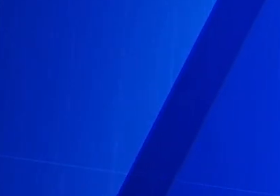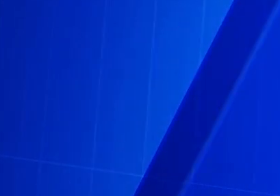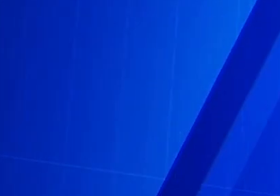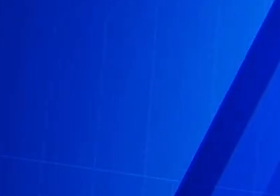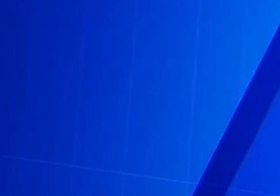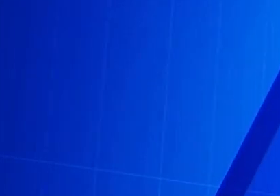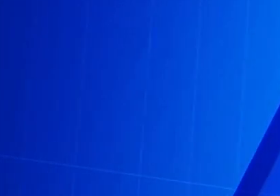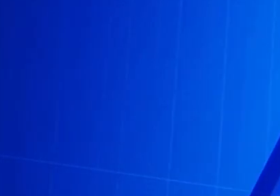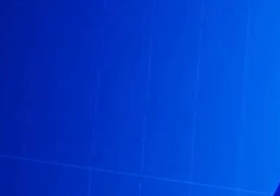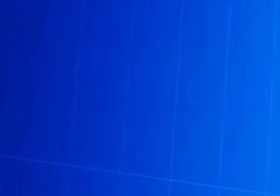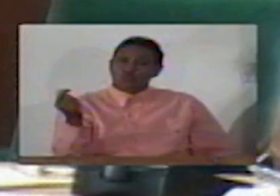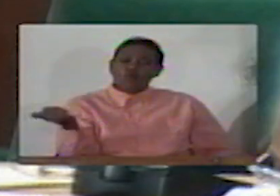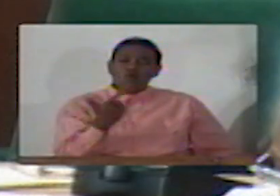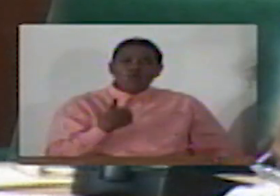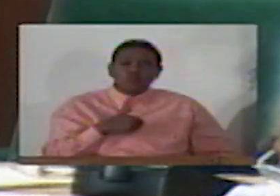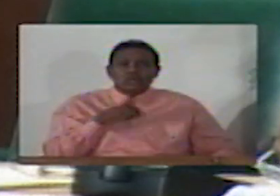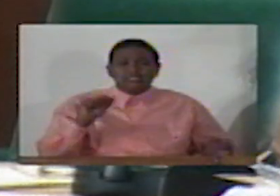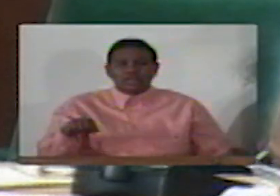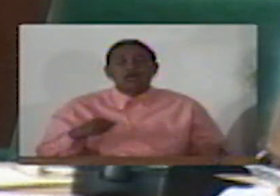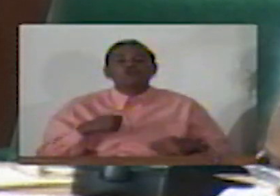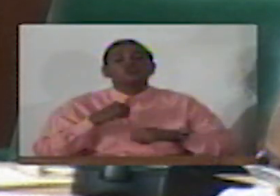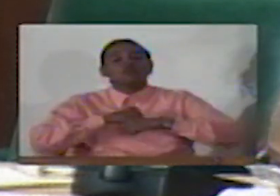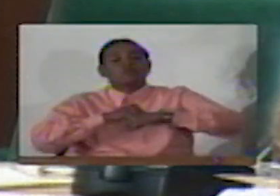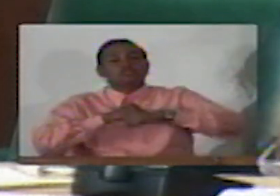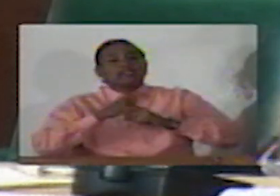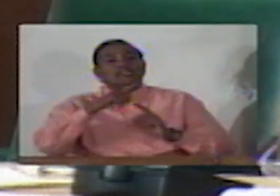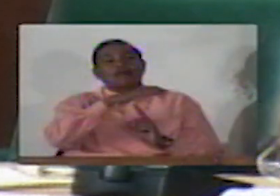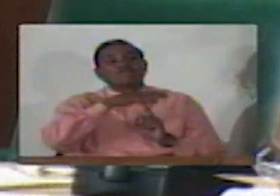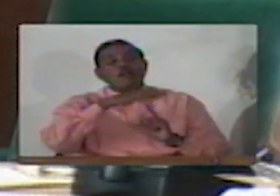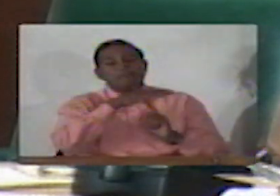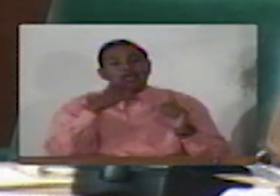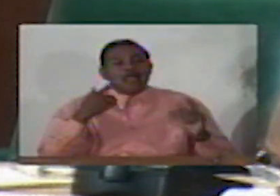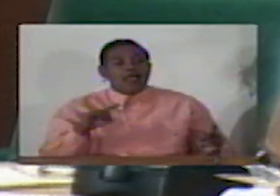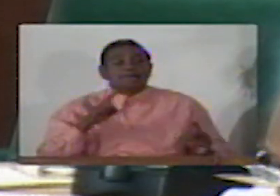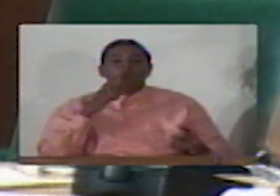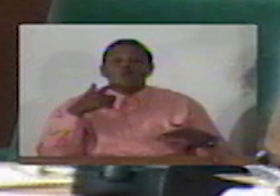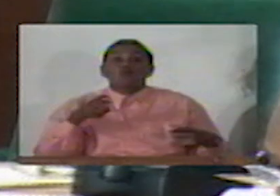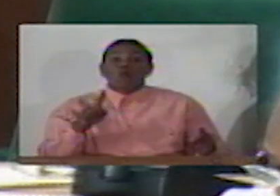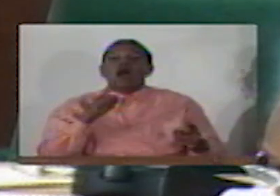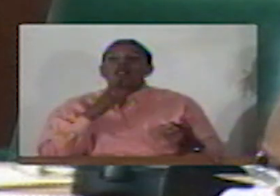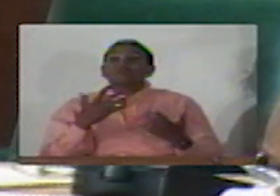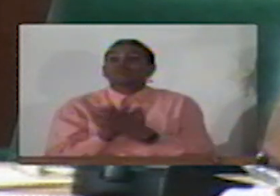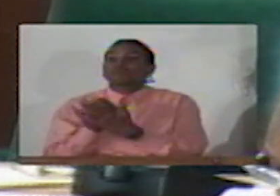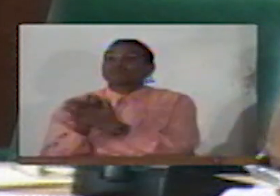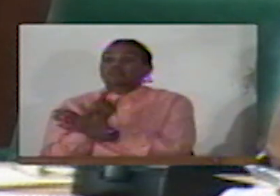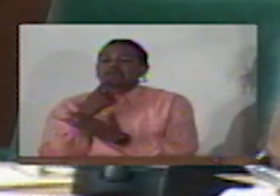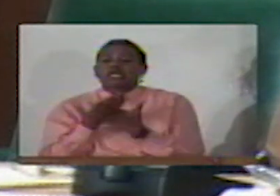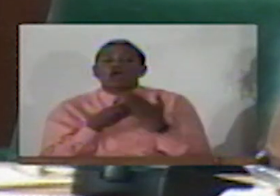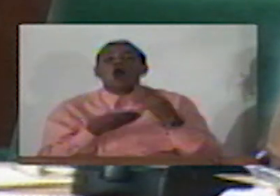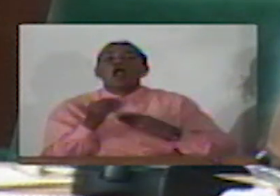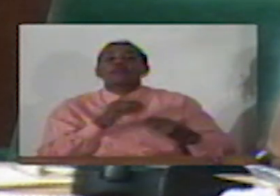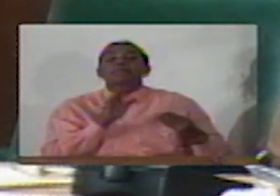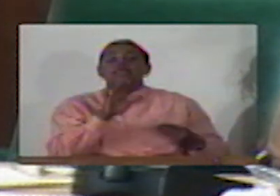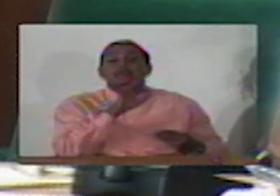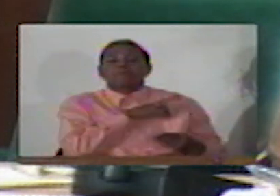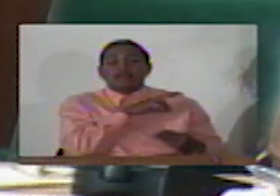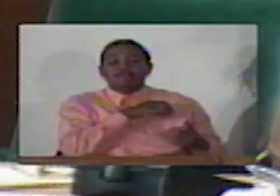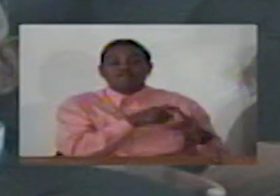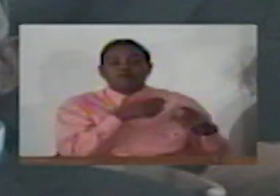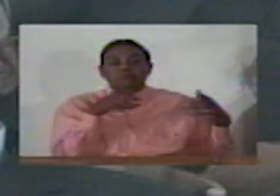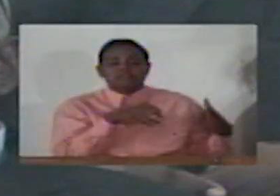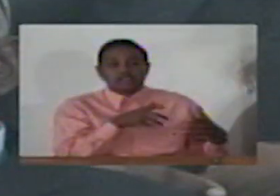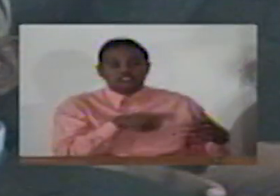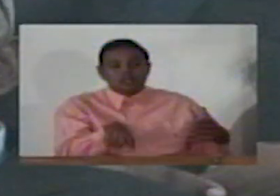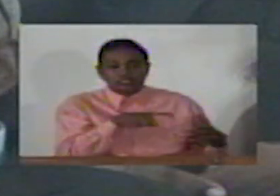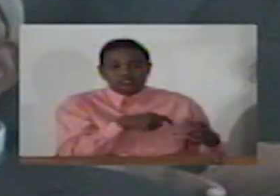protected area. He was making his contribution to the 2019-2020 sectoral debate in the House of Representatives